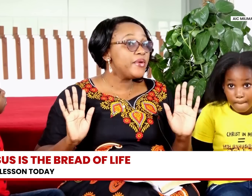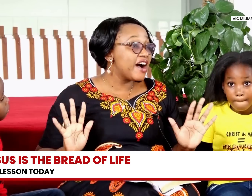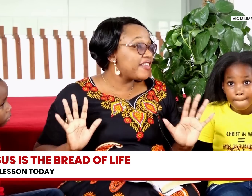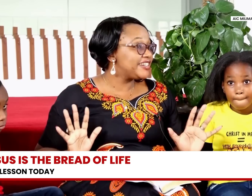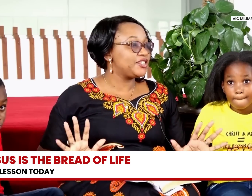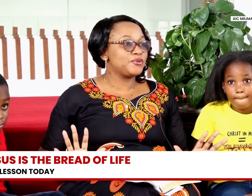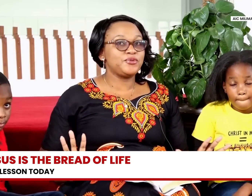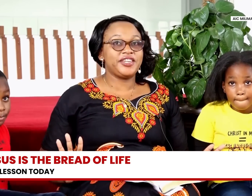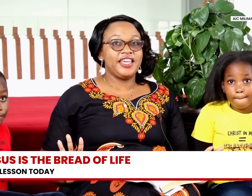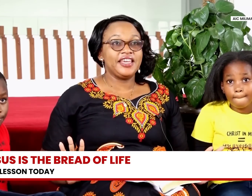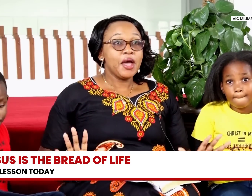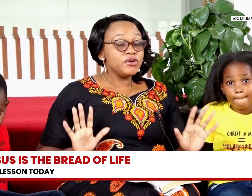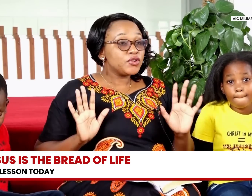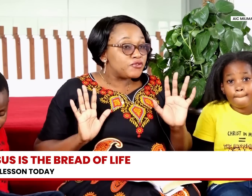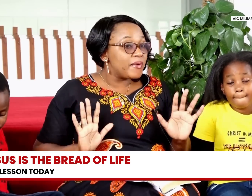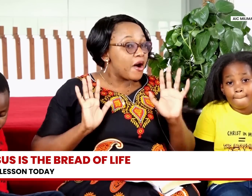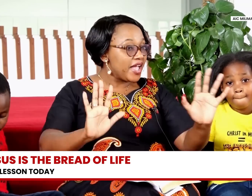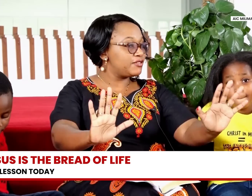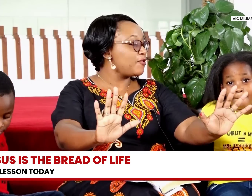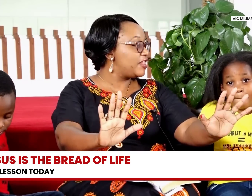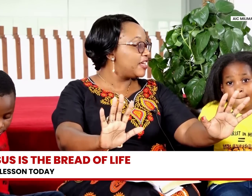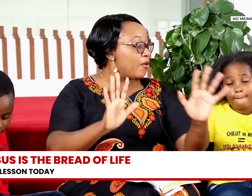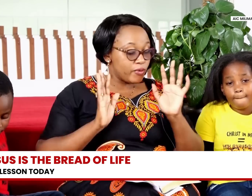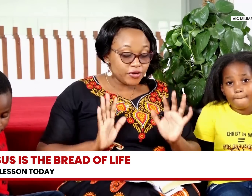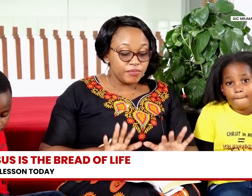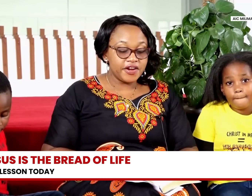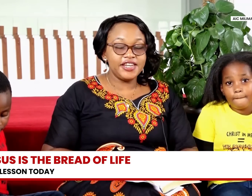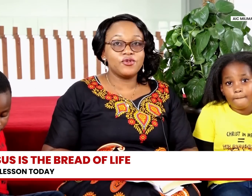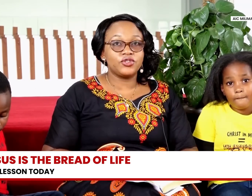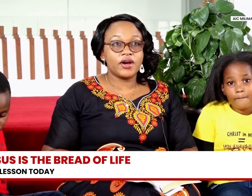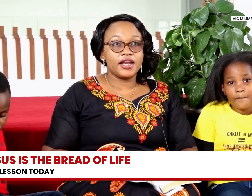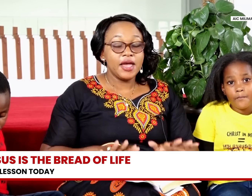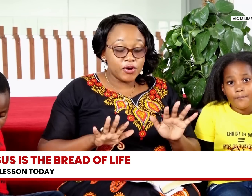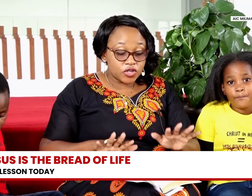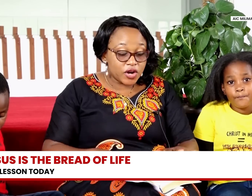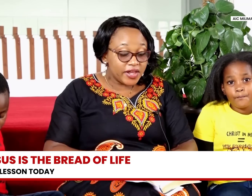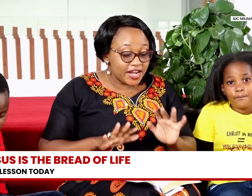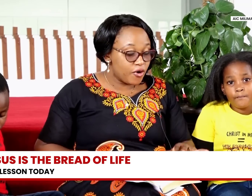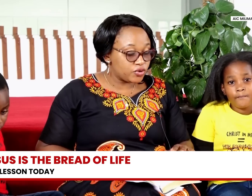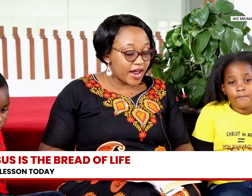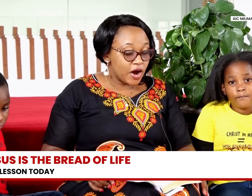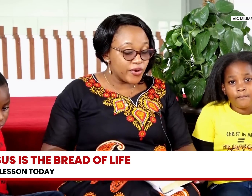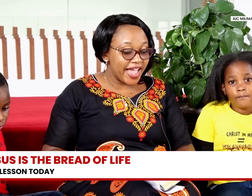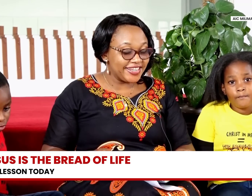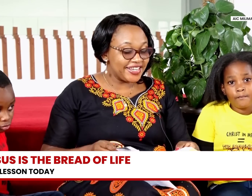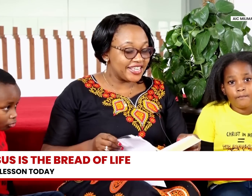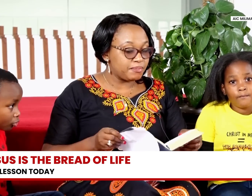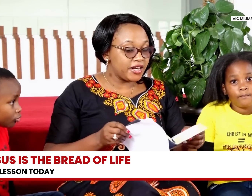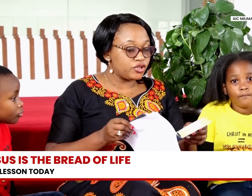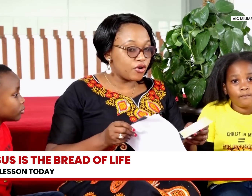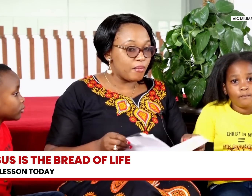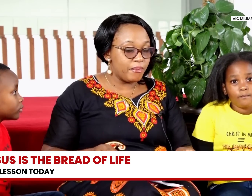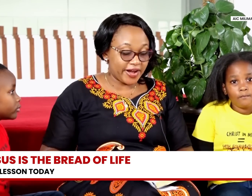is why we have that lesson today. Because from now henceforth, we want to be reading God's word. Because when we read God's word, we are eating